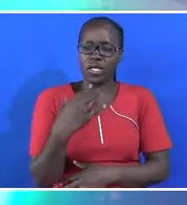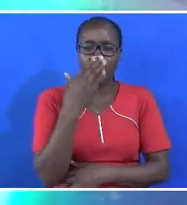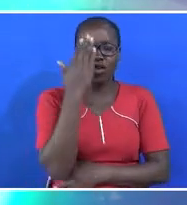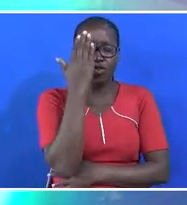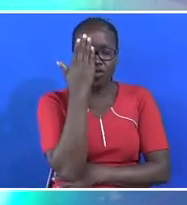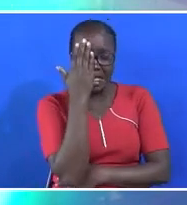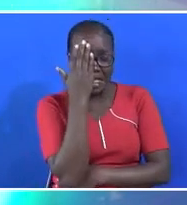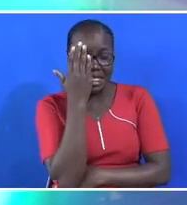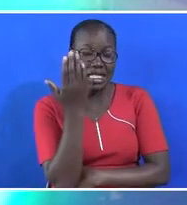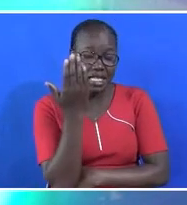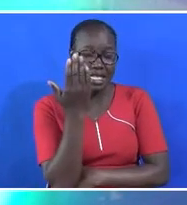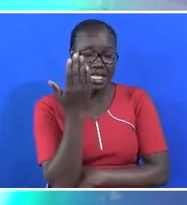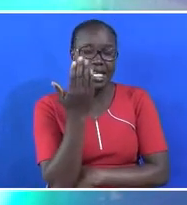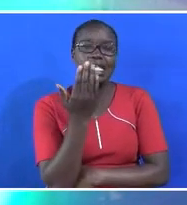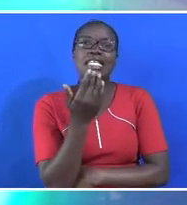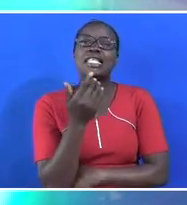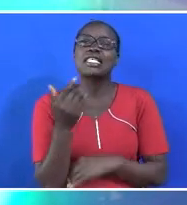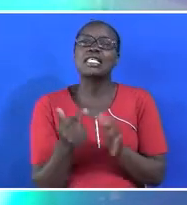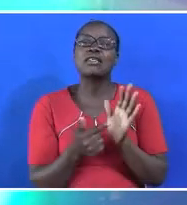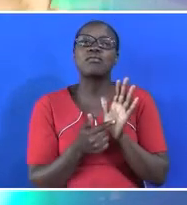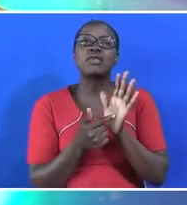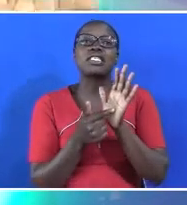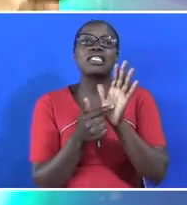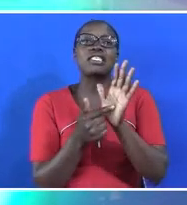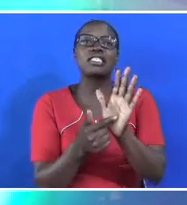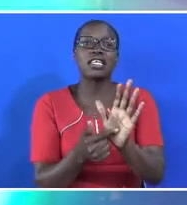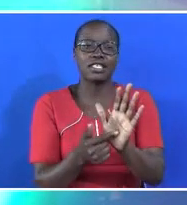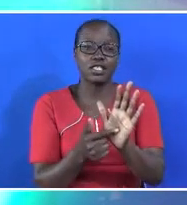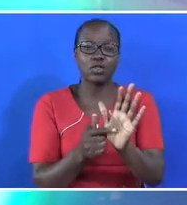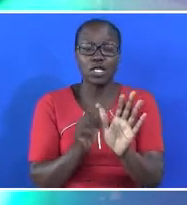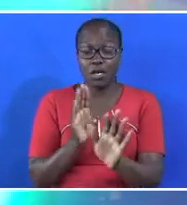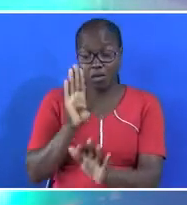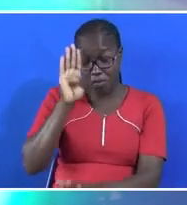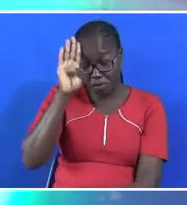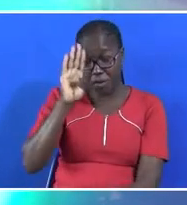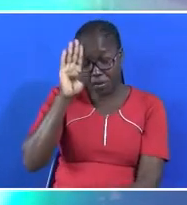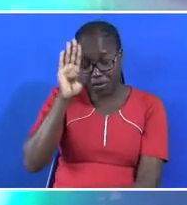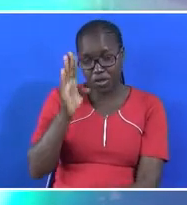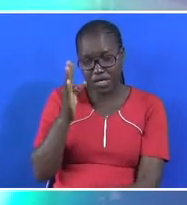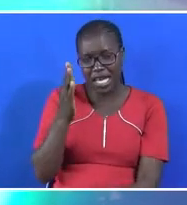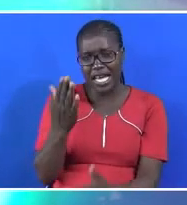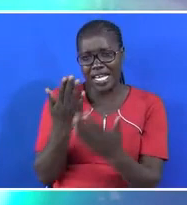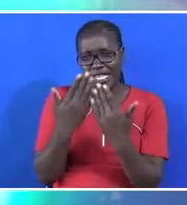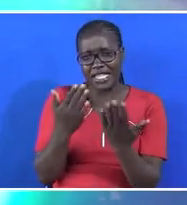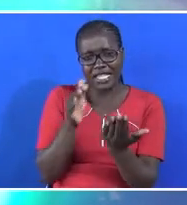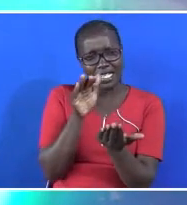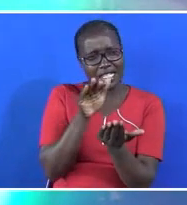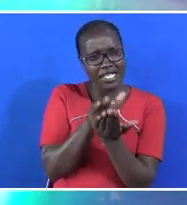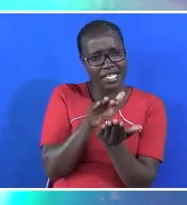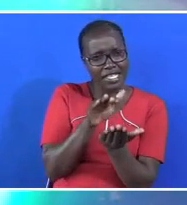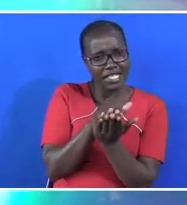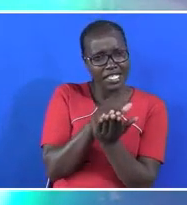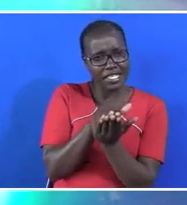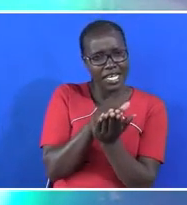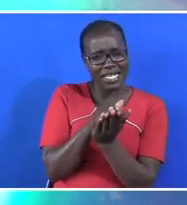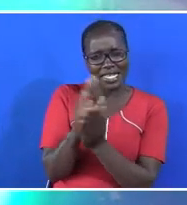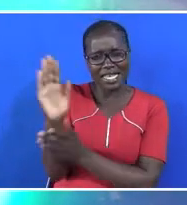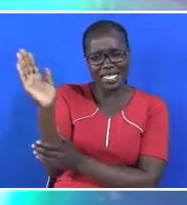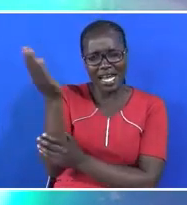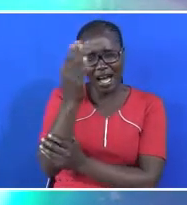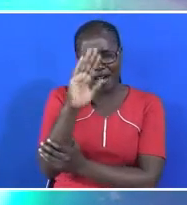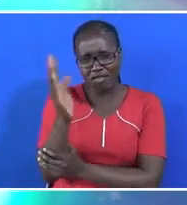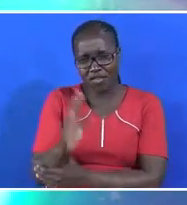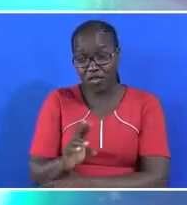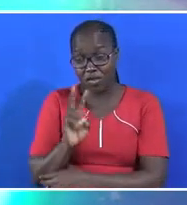Israel. In fact, he presents to the Babylonians the artifacts, the treasures that had never been seen